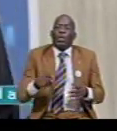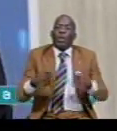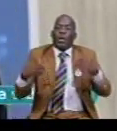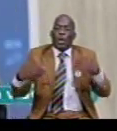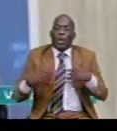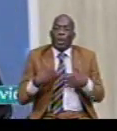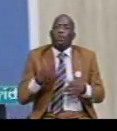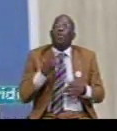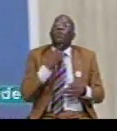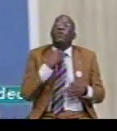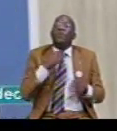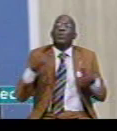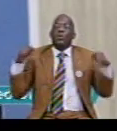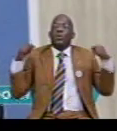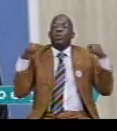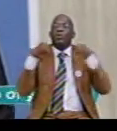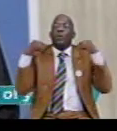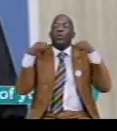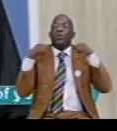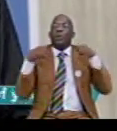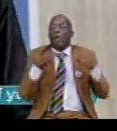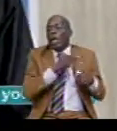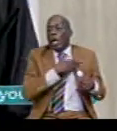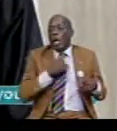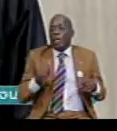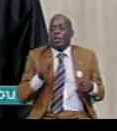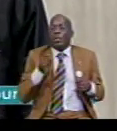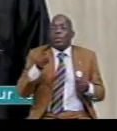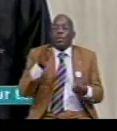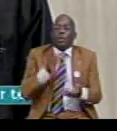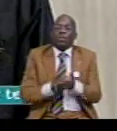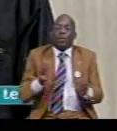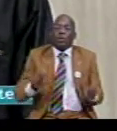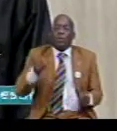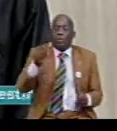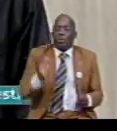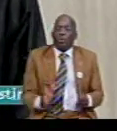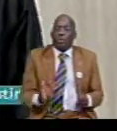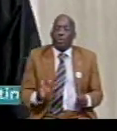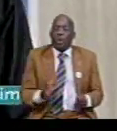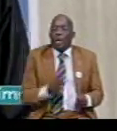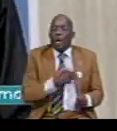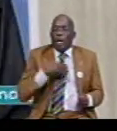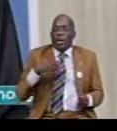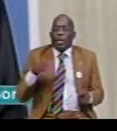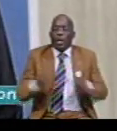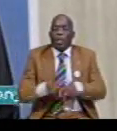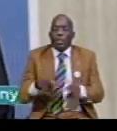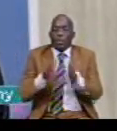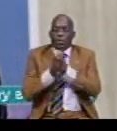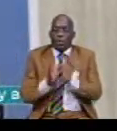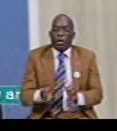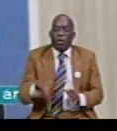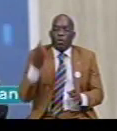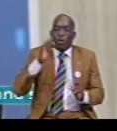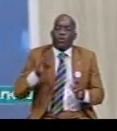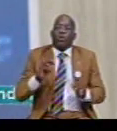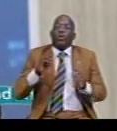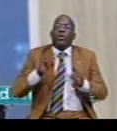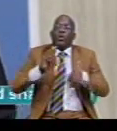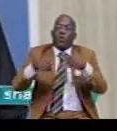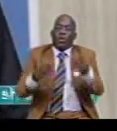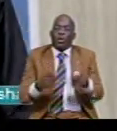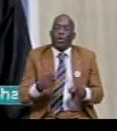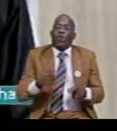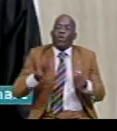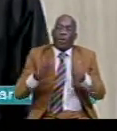day, believing God. I held my throat while the prayer was on. The first day, nothing happened. And the devil was like, oh, he's not